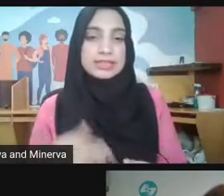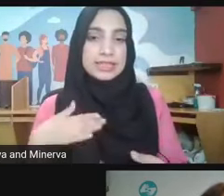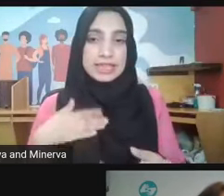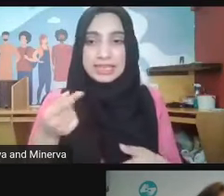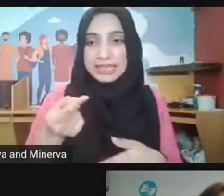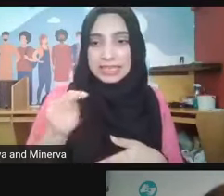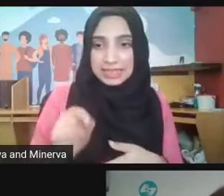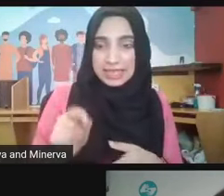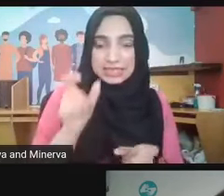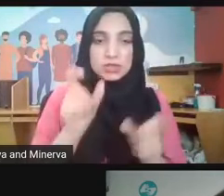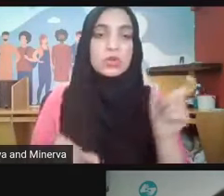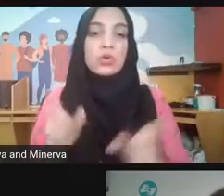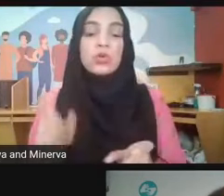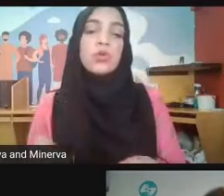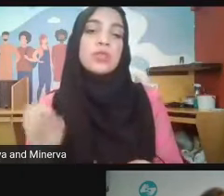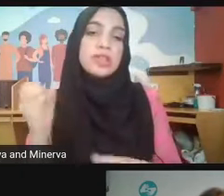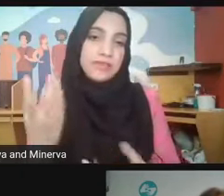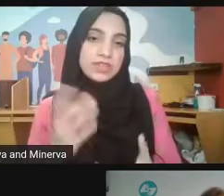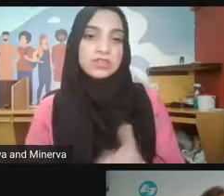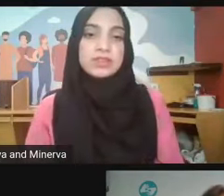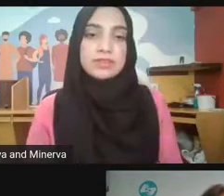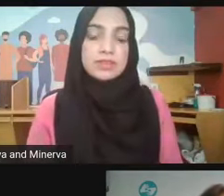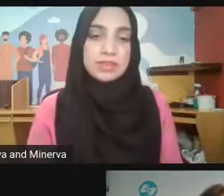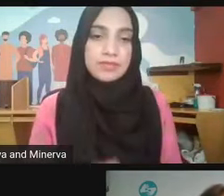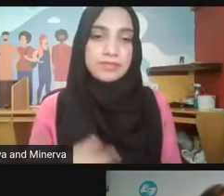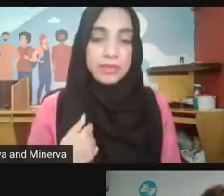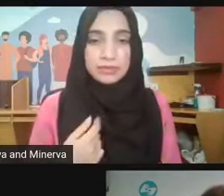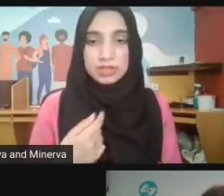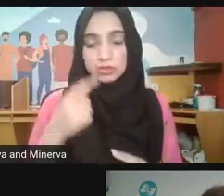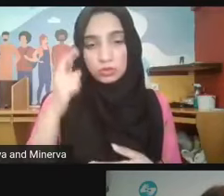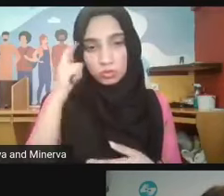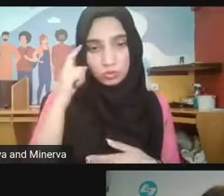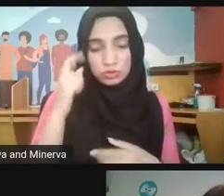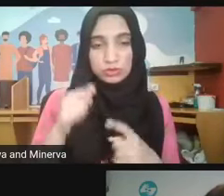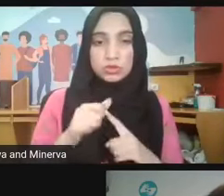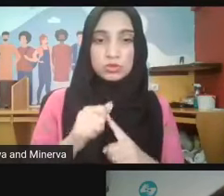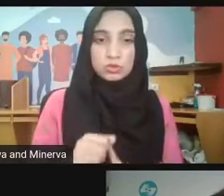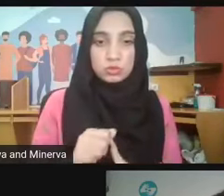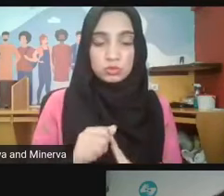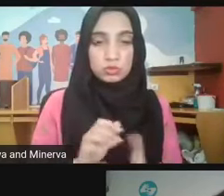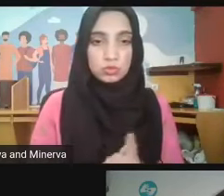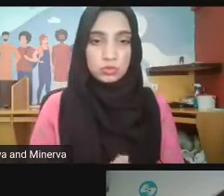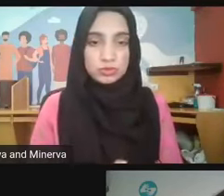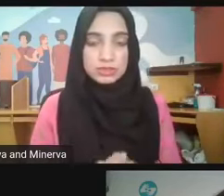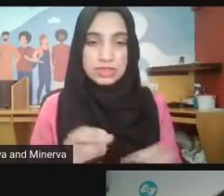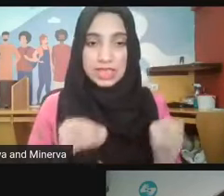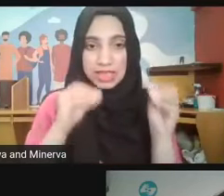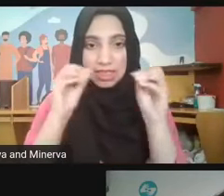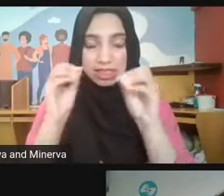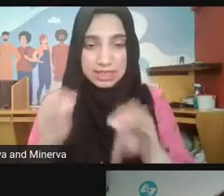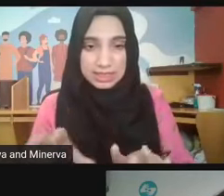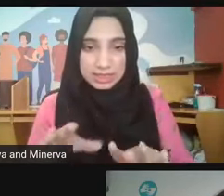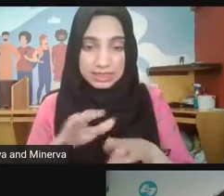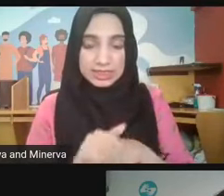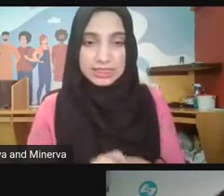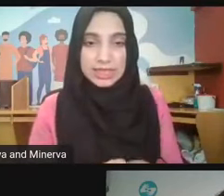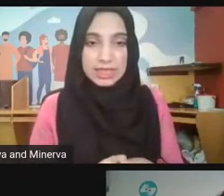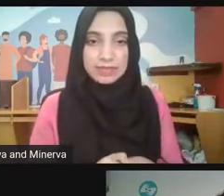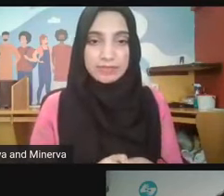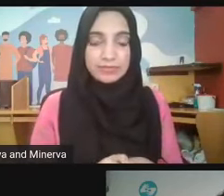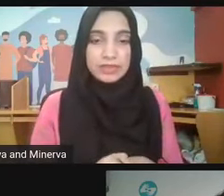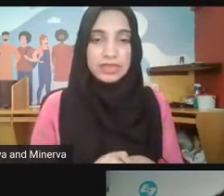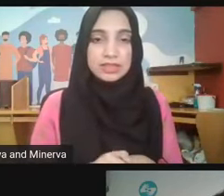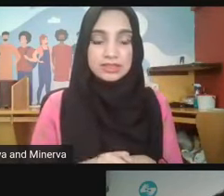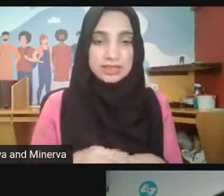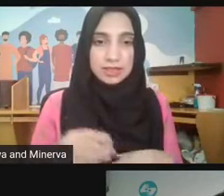We also saw this need to give this prosthesis, that's a